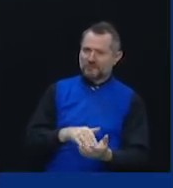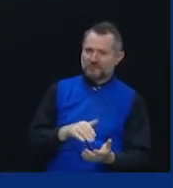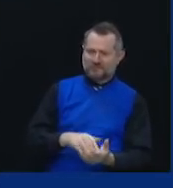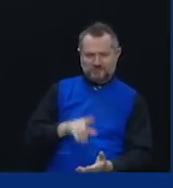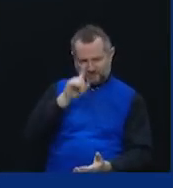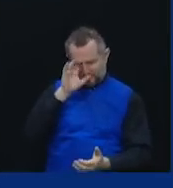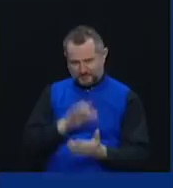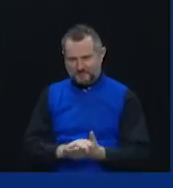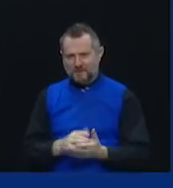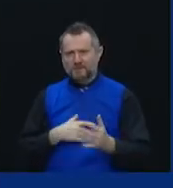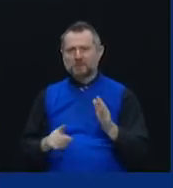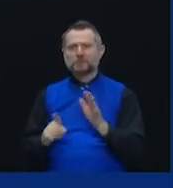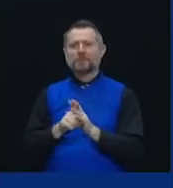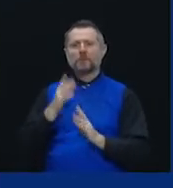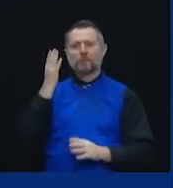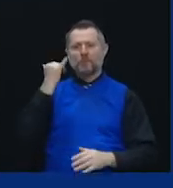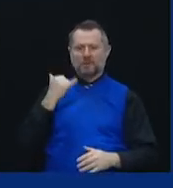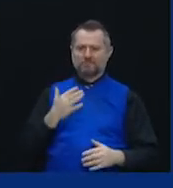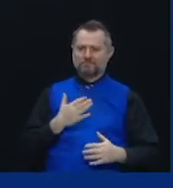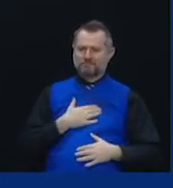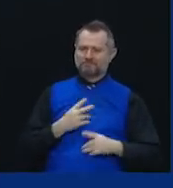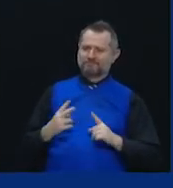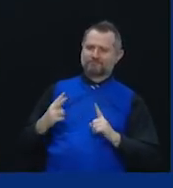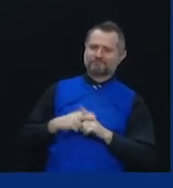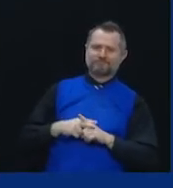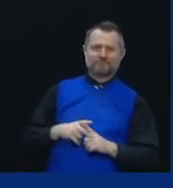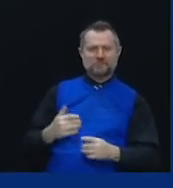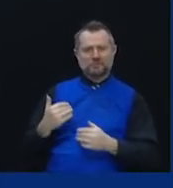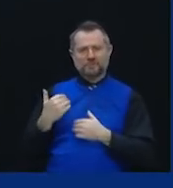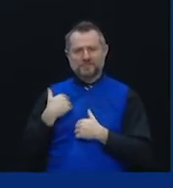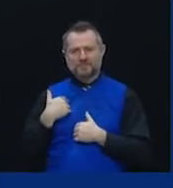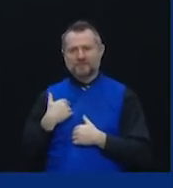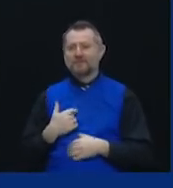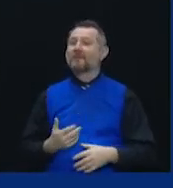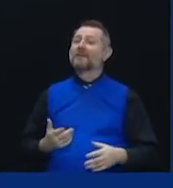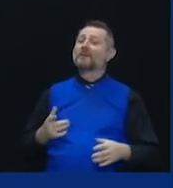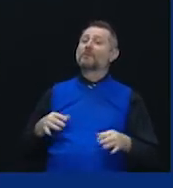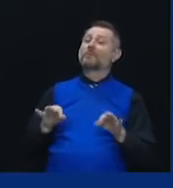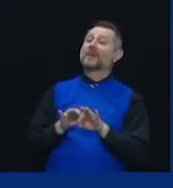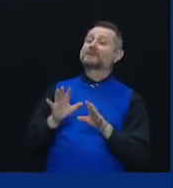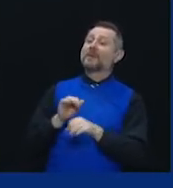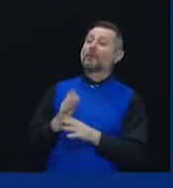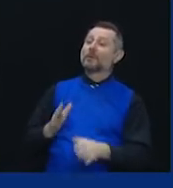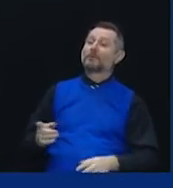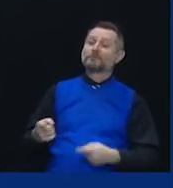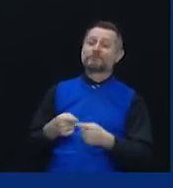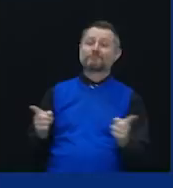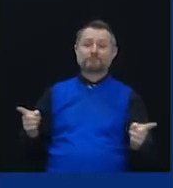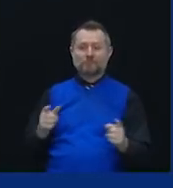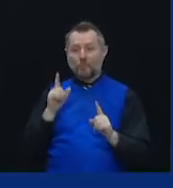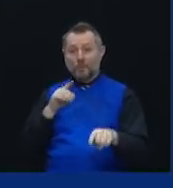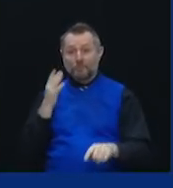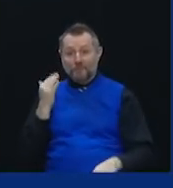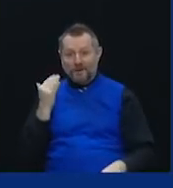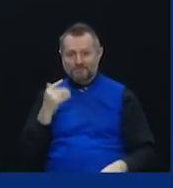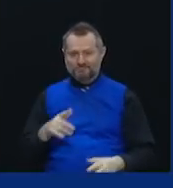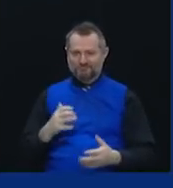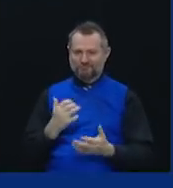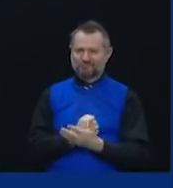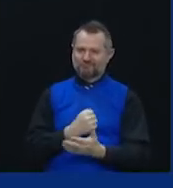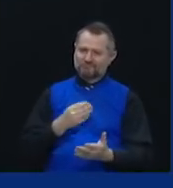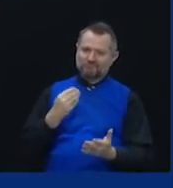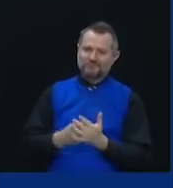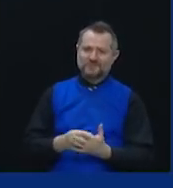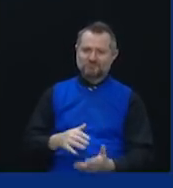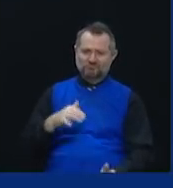obligation. Essential workers showed up, not because they made more money, not because they were the